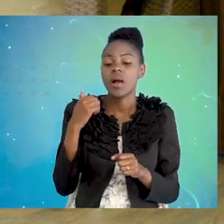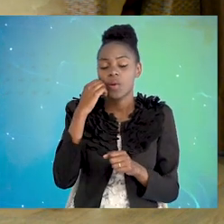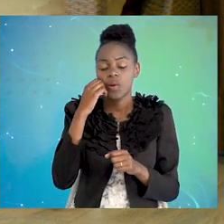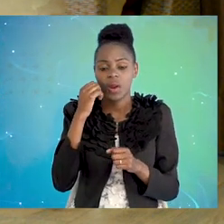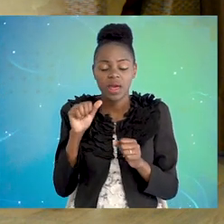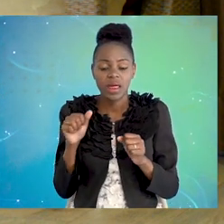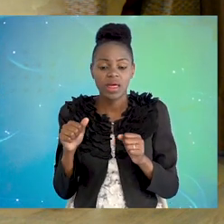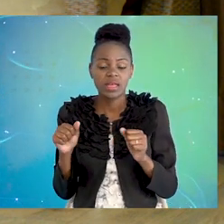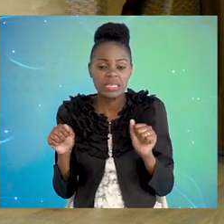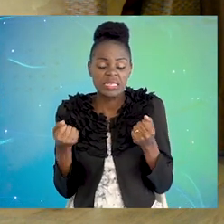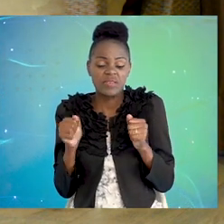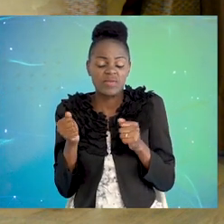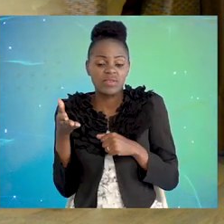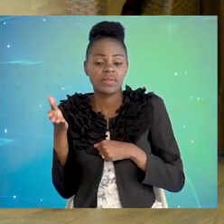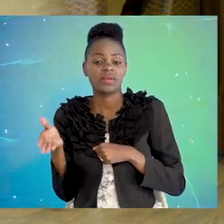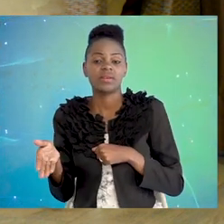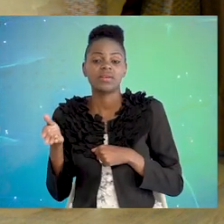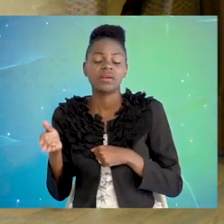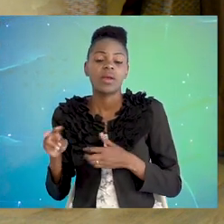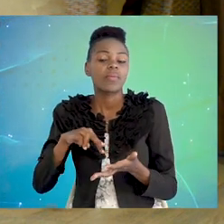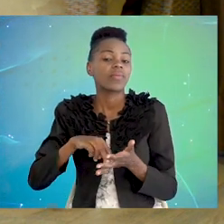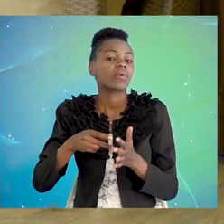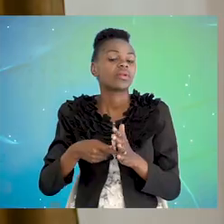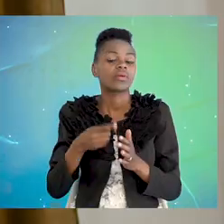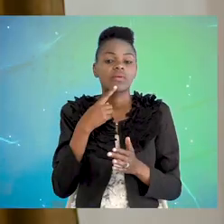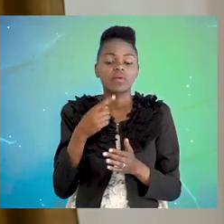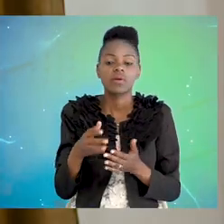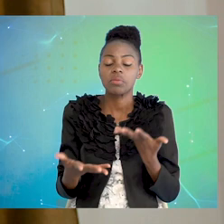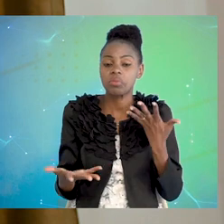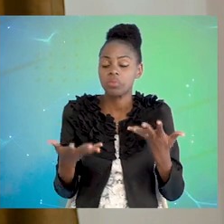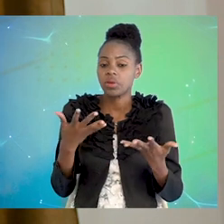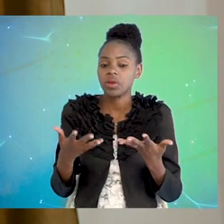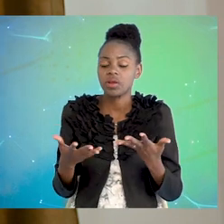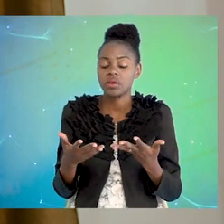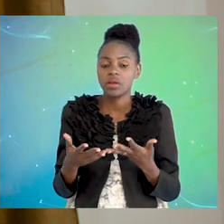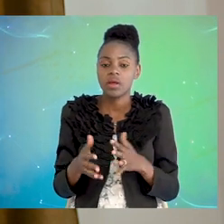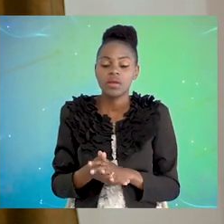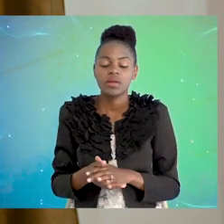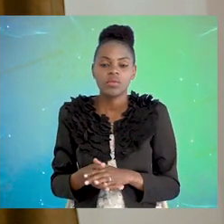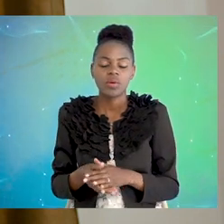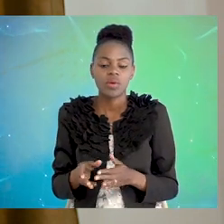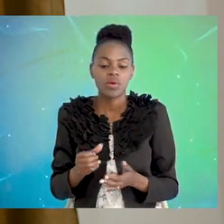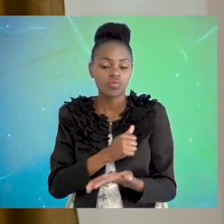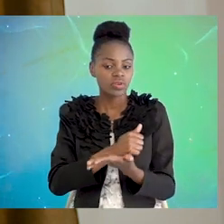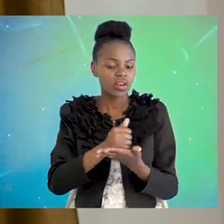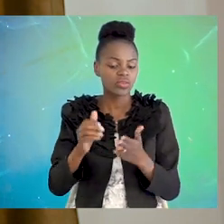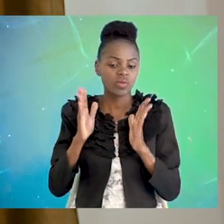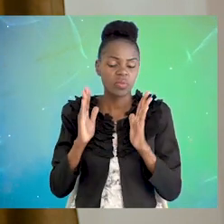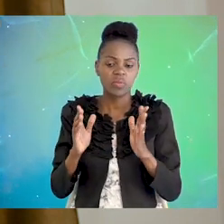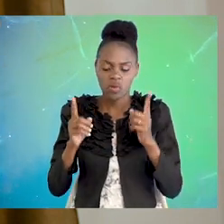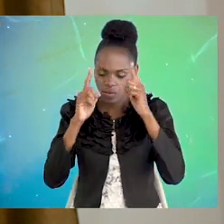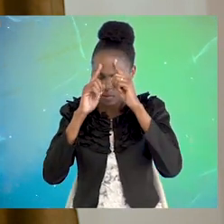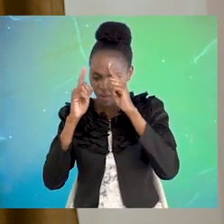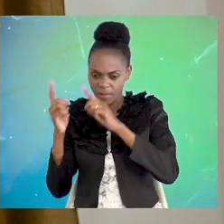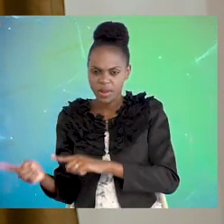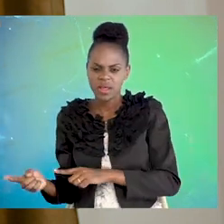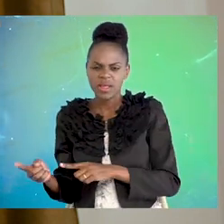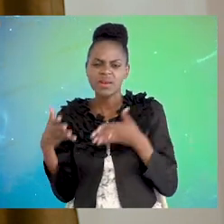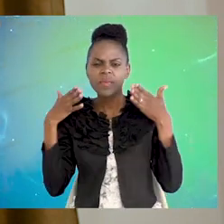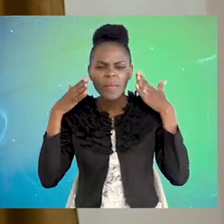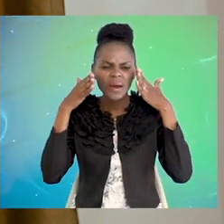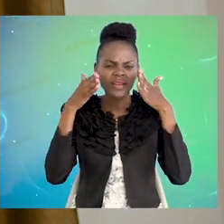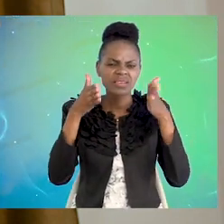cause a hole in your bowel. That means that if you don't have an operation, you will die. So it's a serious